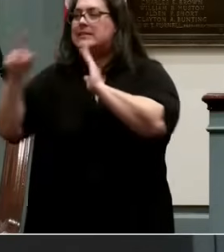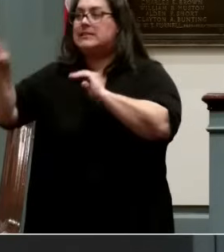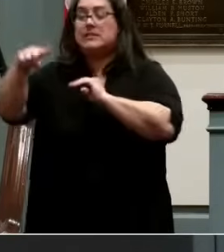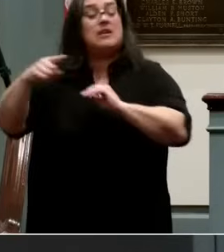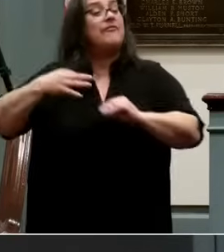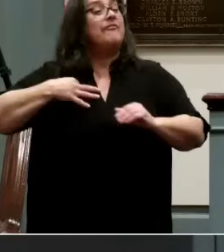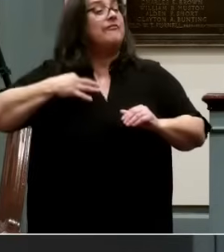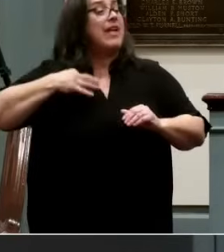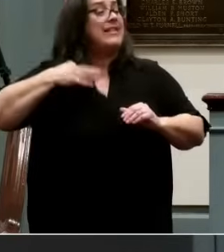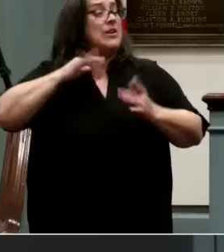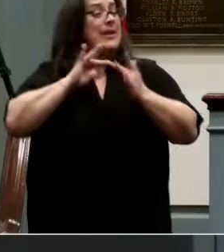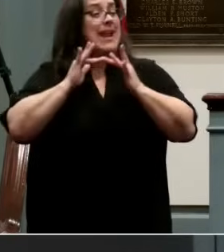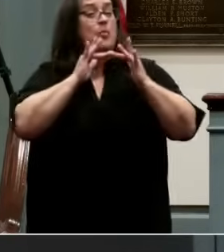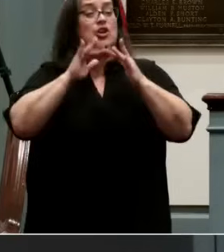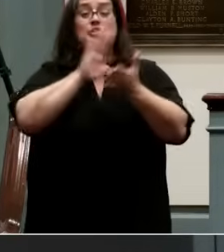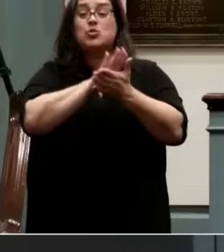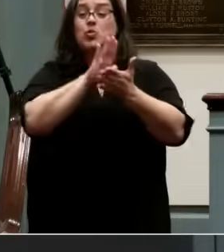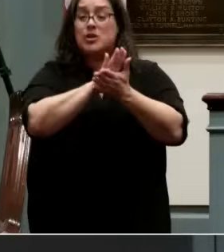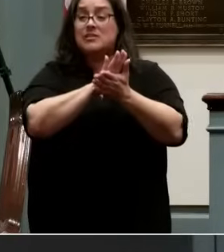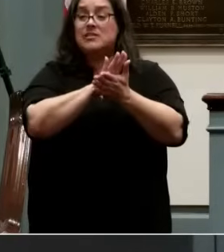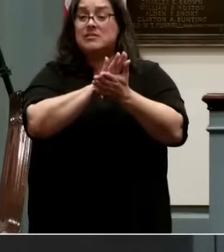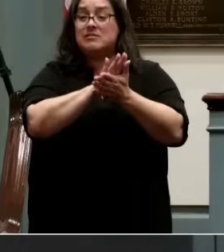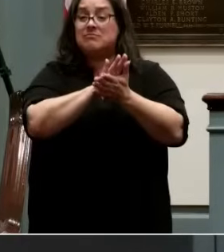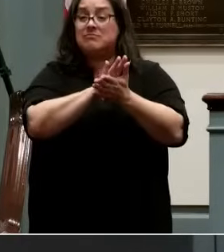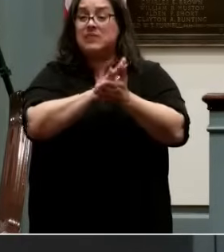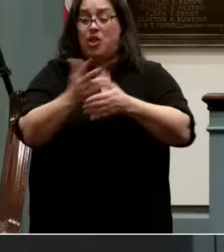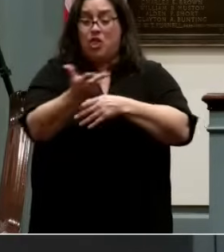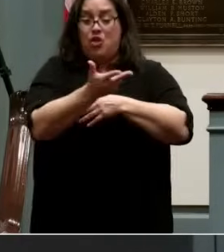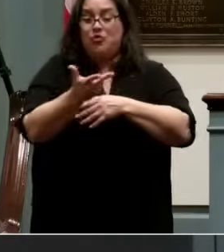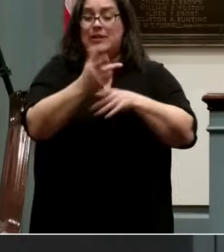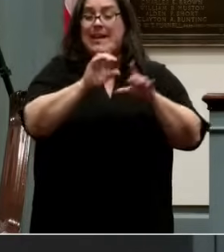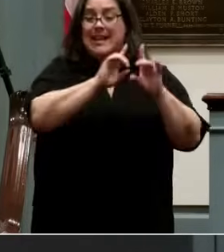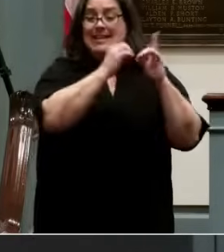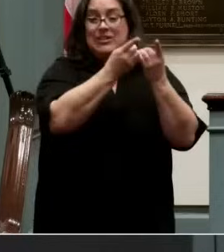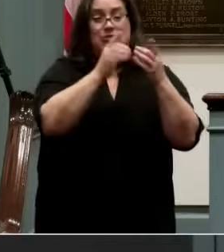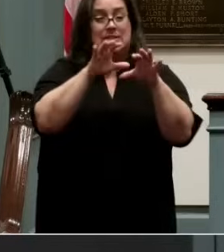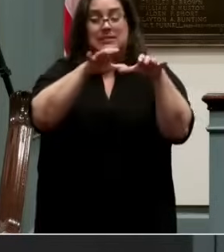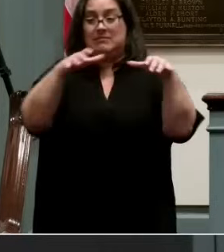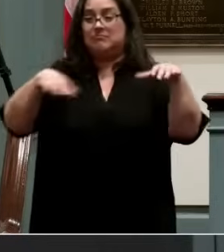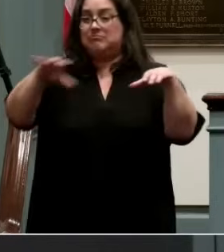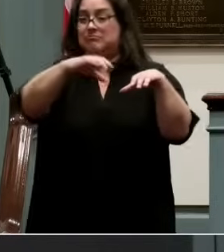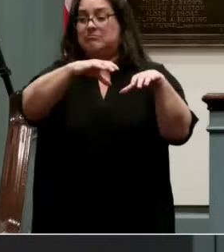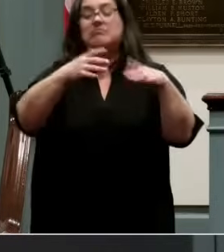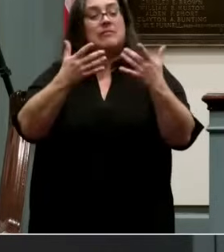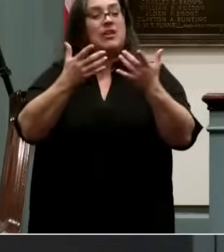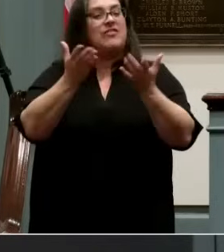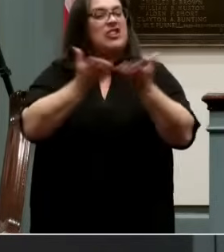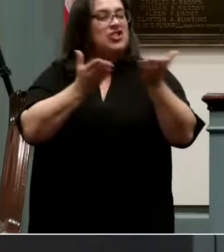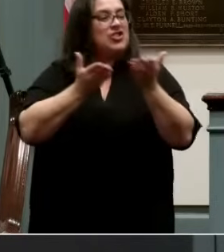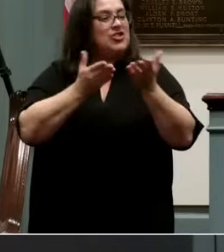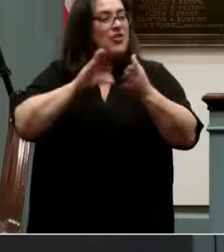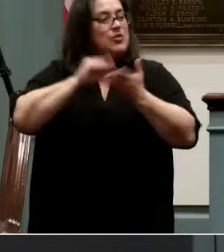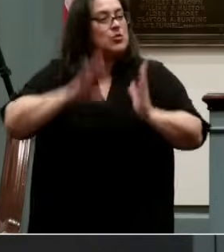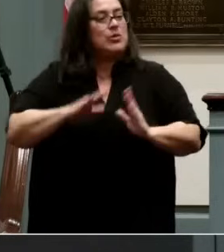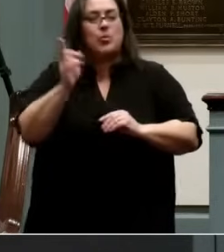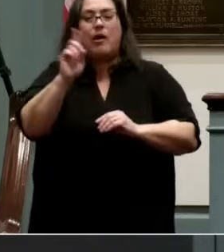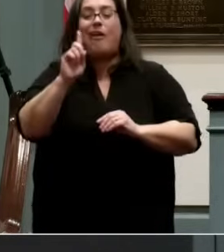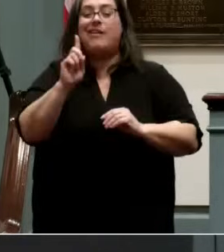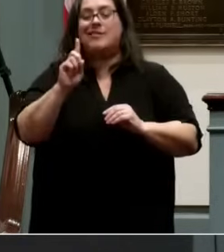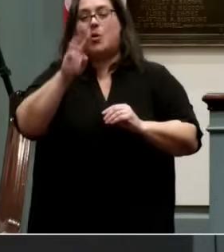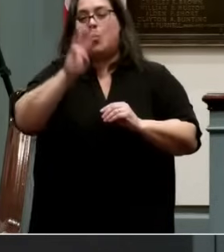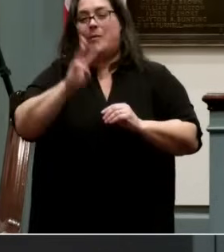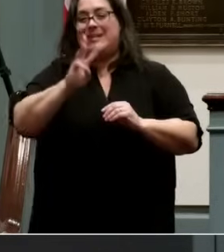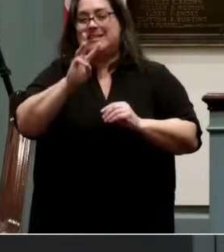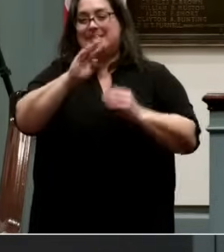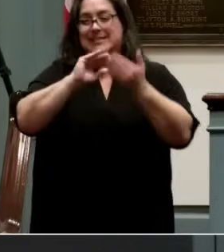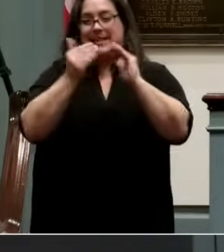voluntary network of schools in the 3 districts that serve students in the city, Brandywine, Christina, and Red Clay. Our goal